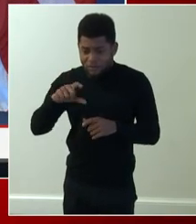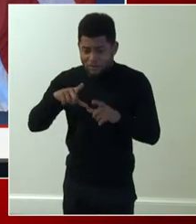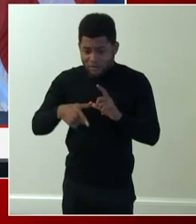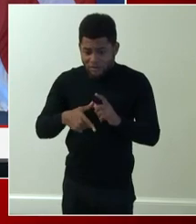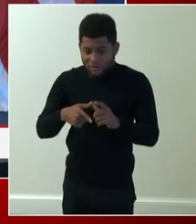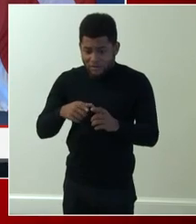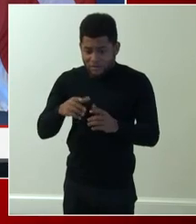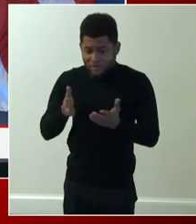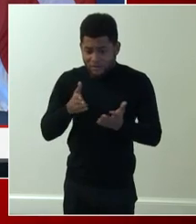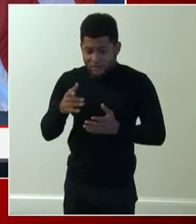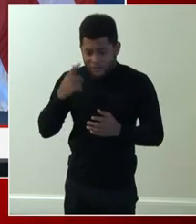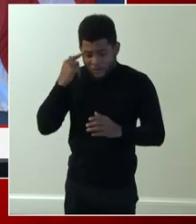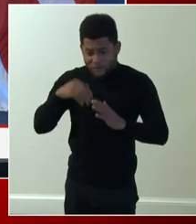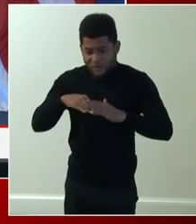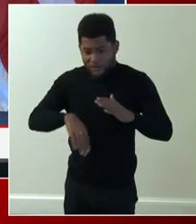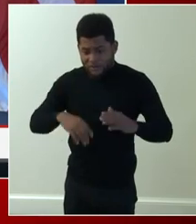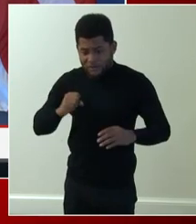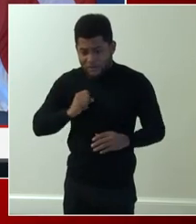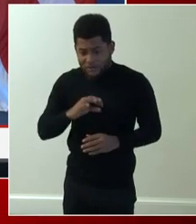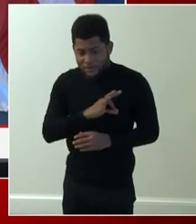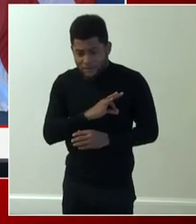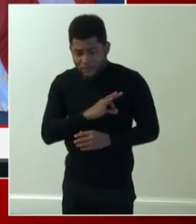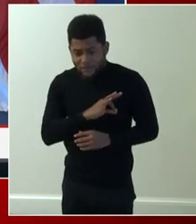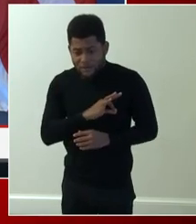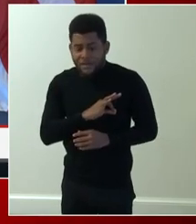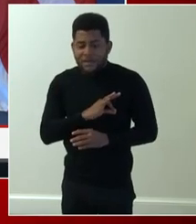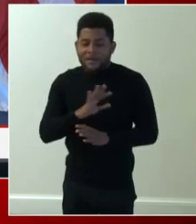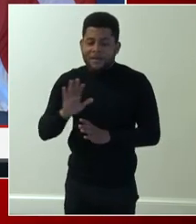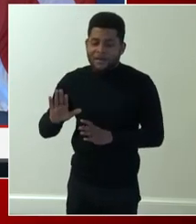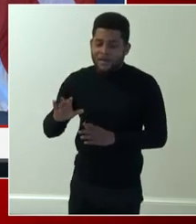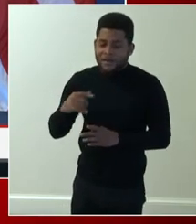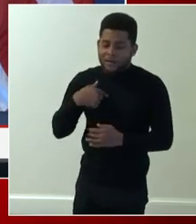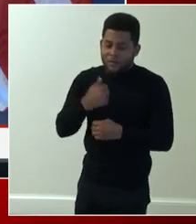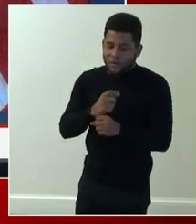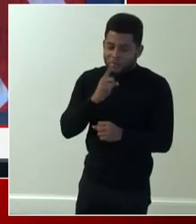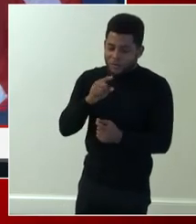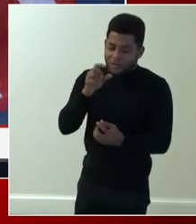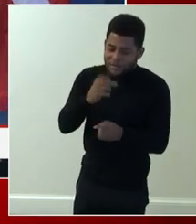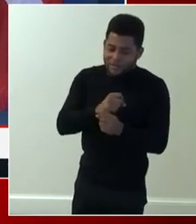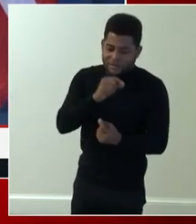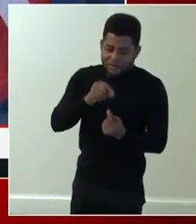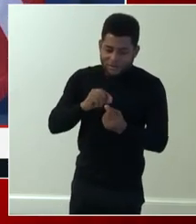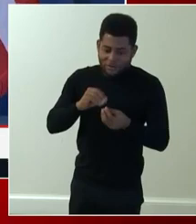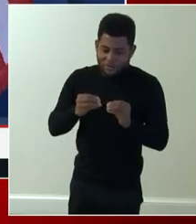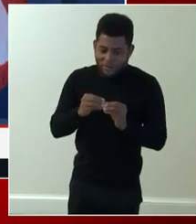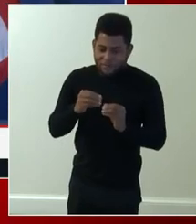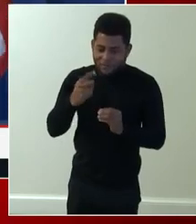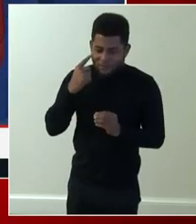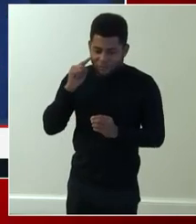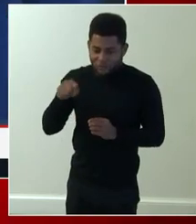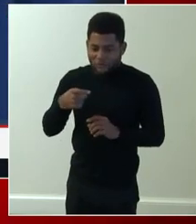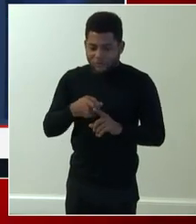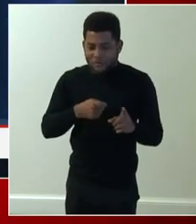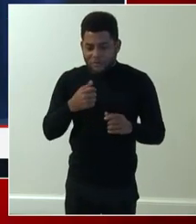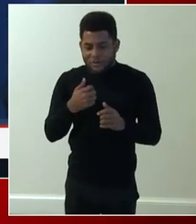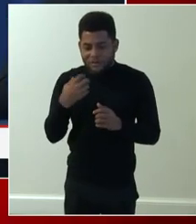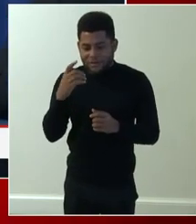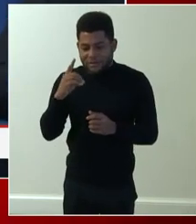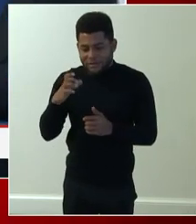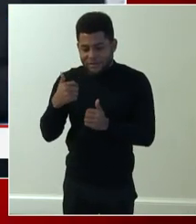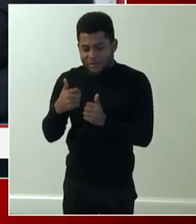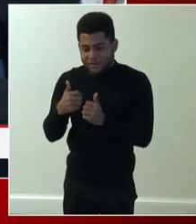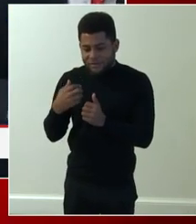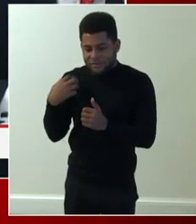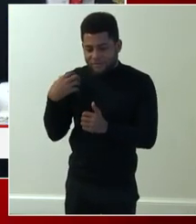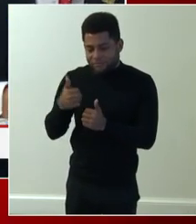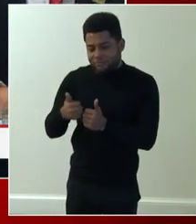because of COVID call-ins? I would want to make sure I get the exact number for you from Chief Donnelly and Fire EMS. So I don't want to confirm that right now,